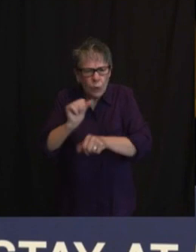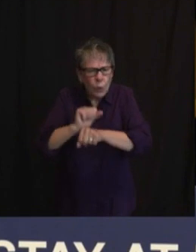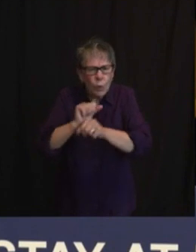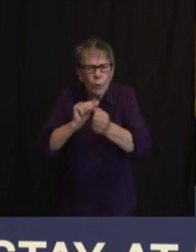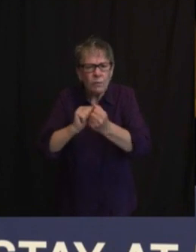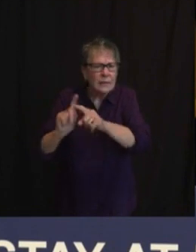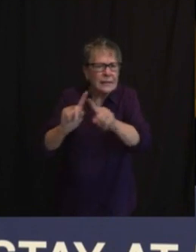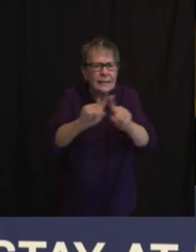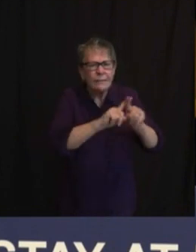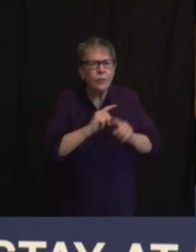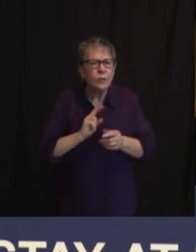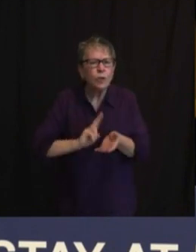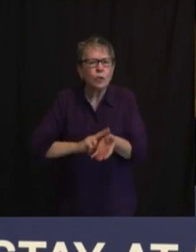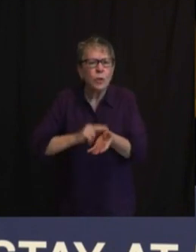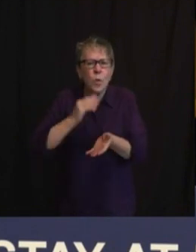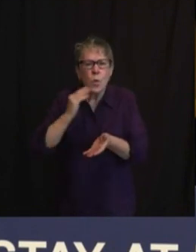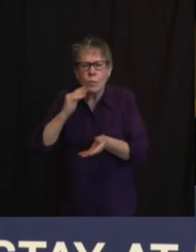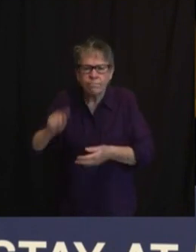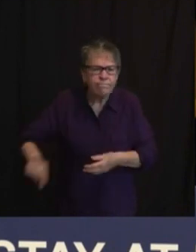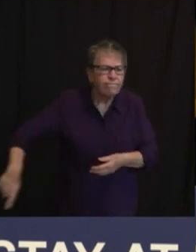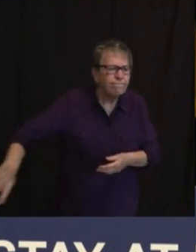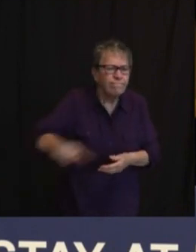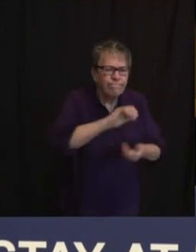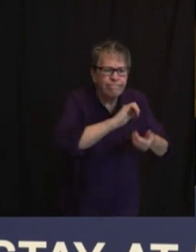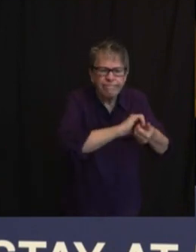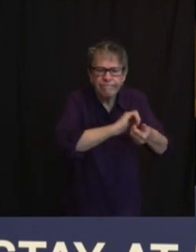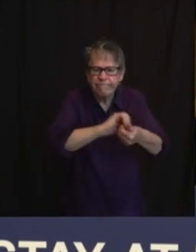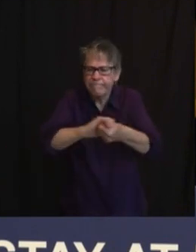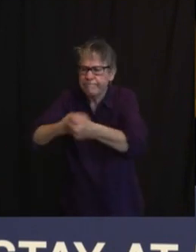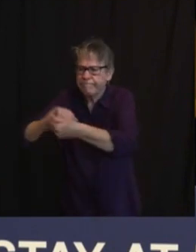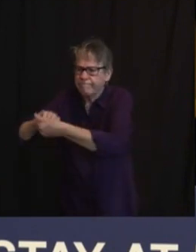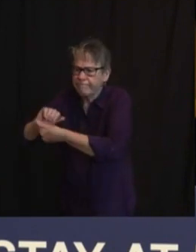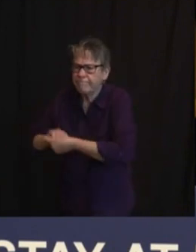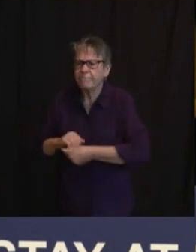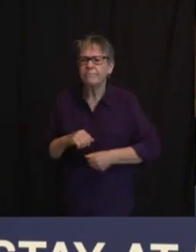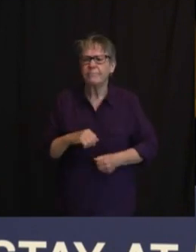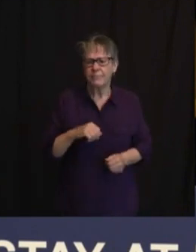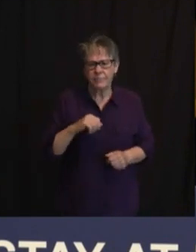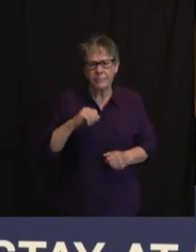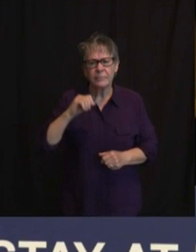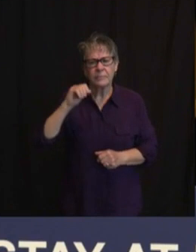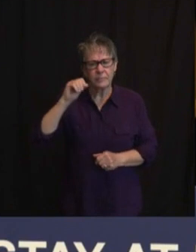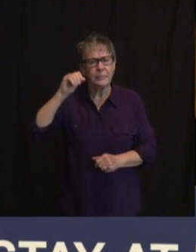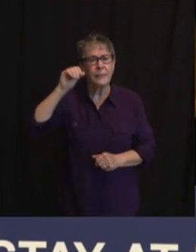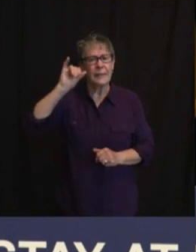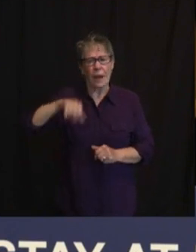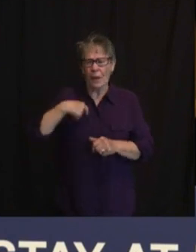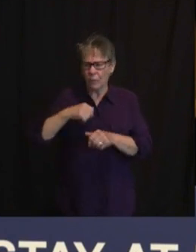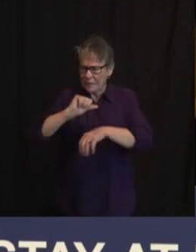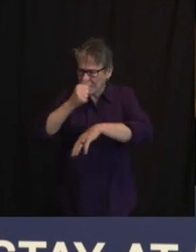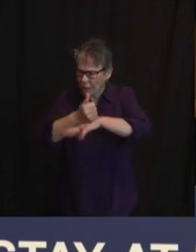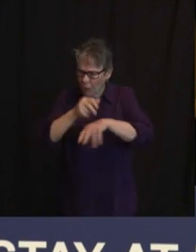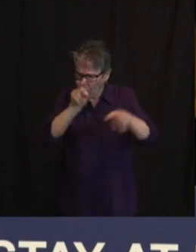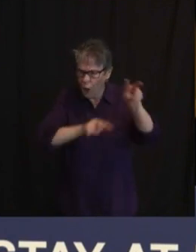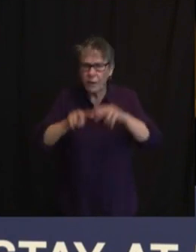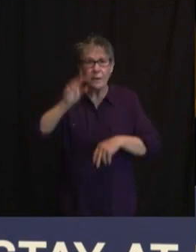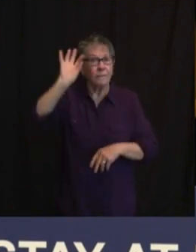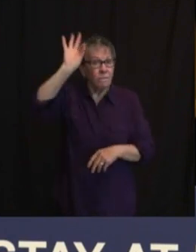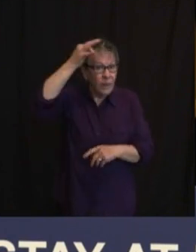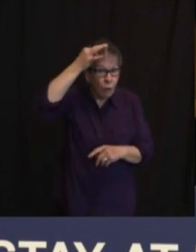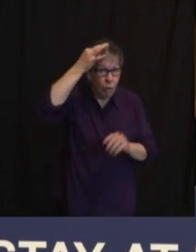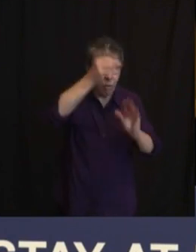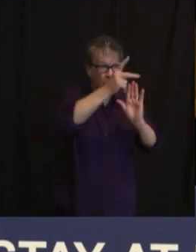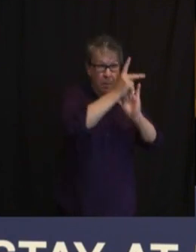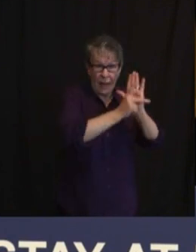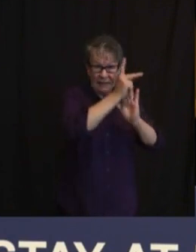These recommendations will guide how long-term care facilities can, in the future, safely care for their residents and the